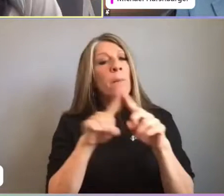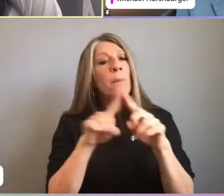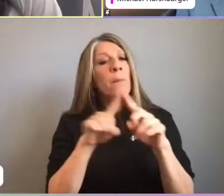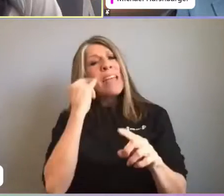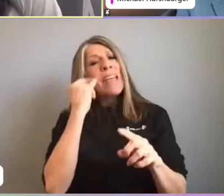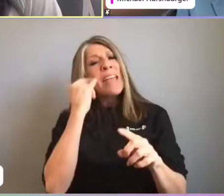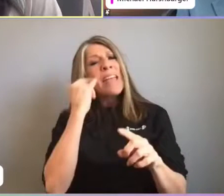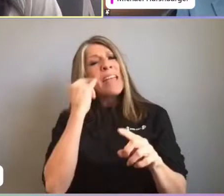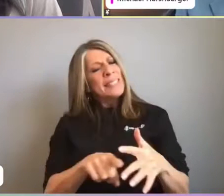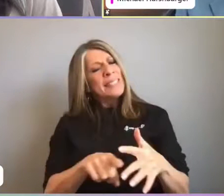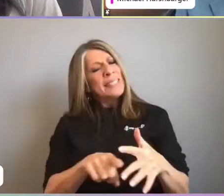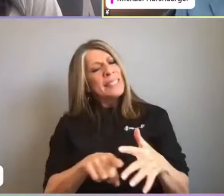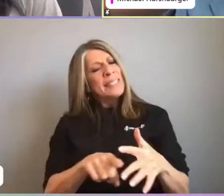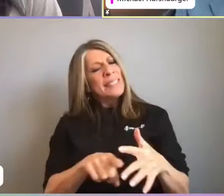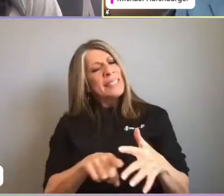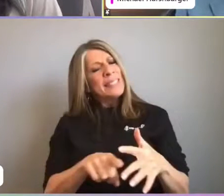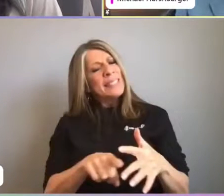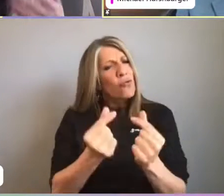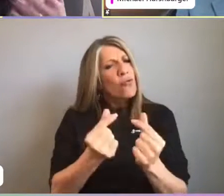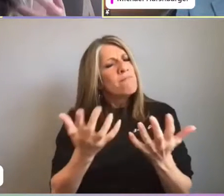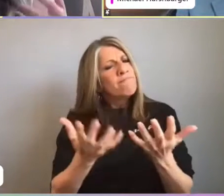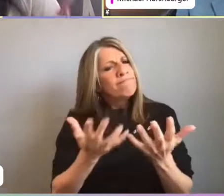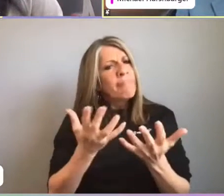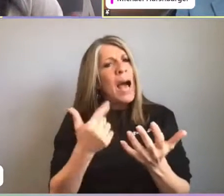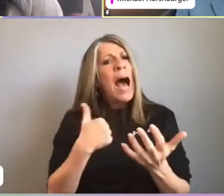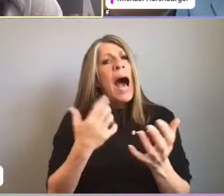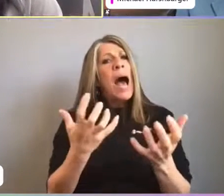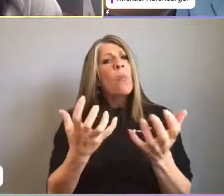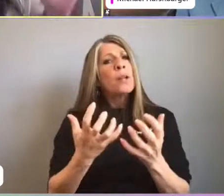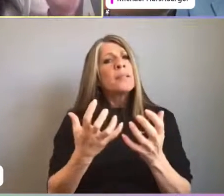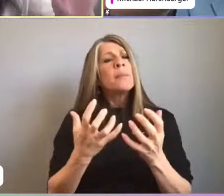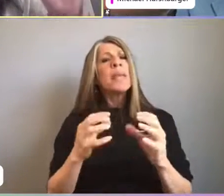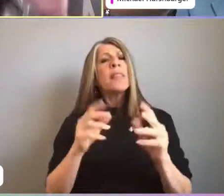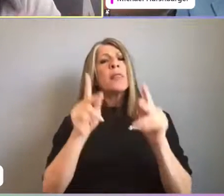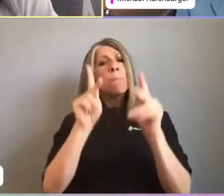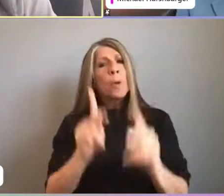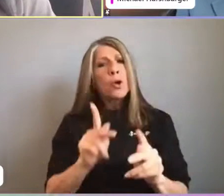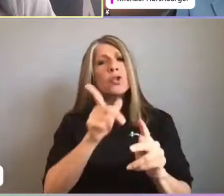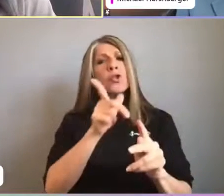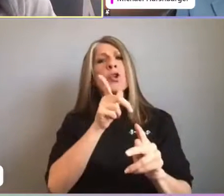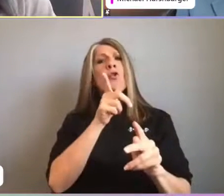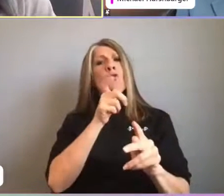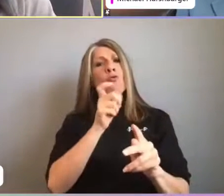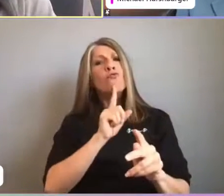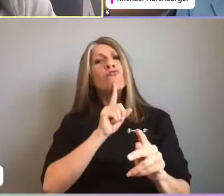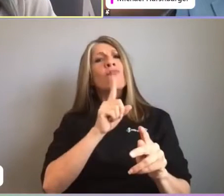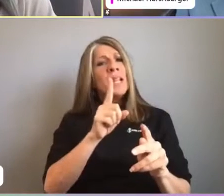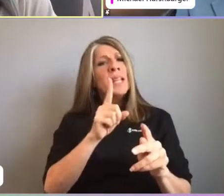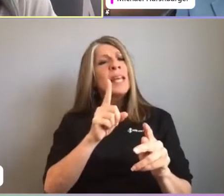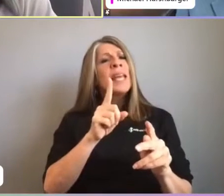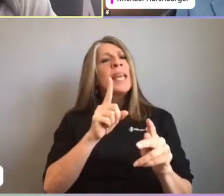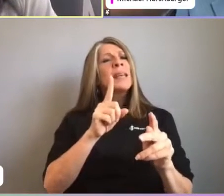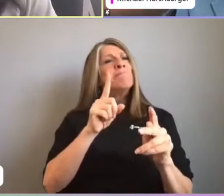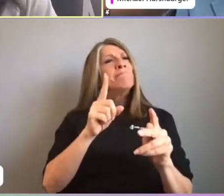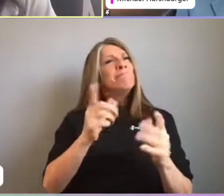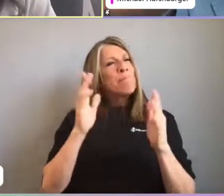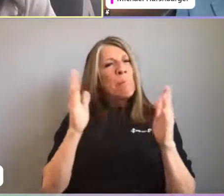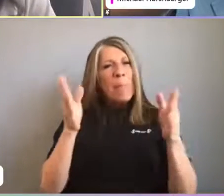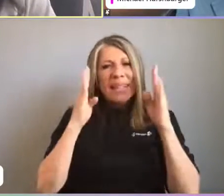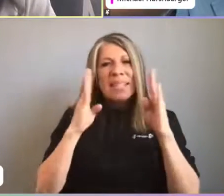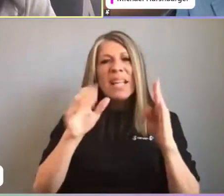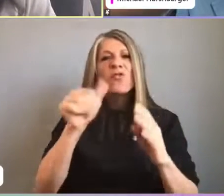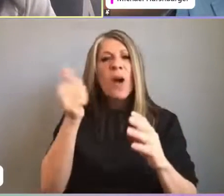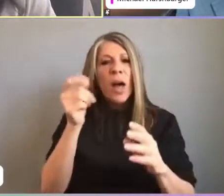got this started? Mhm. I want to be the organizational person who raises everybody else's voice. And that